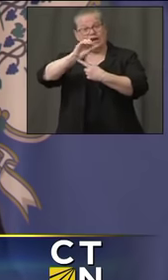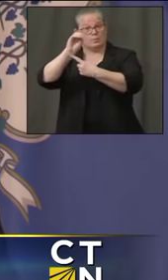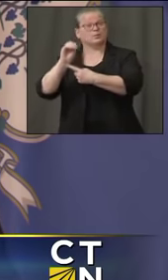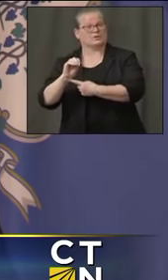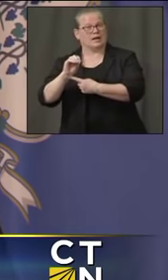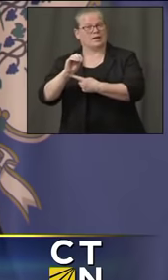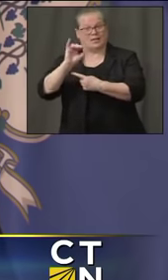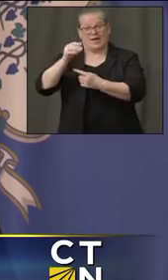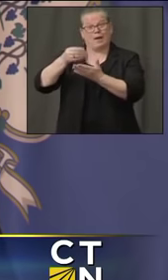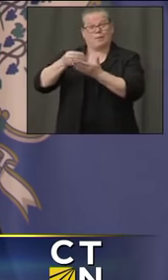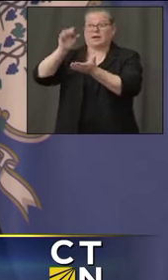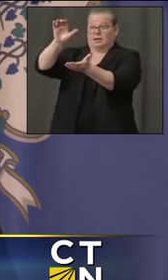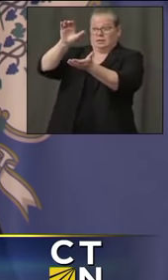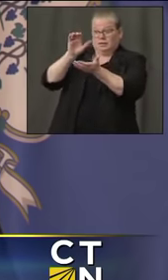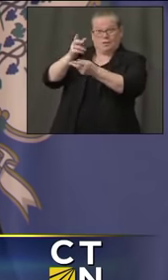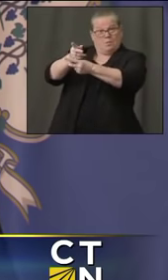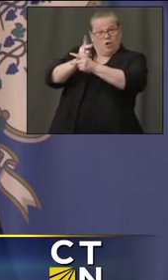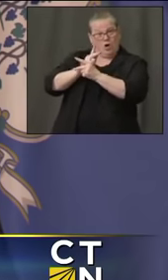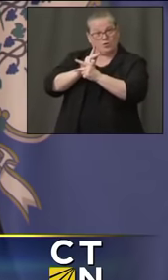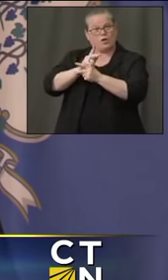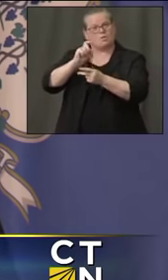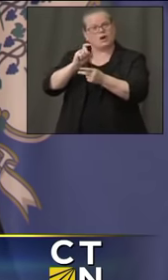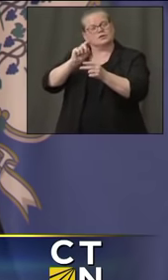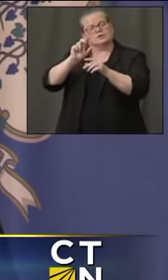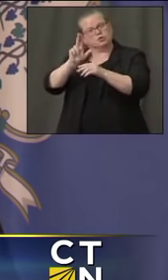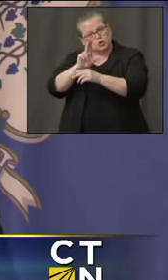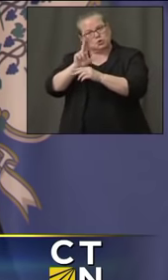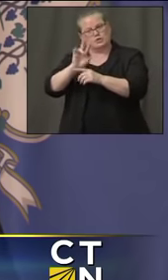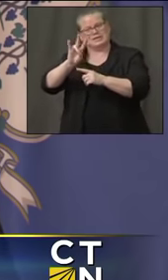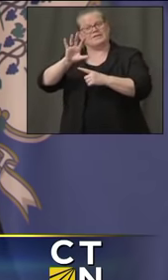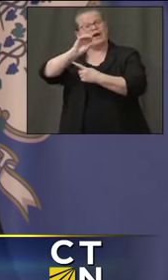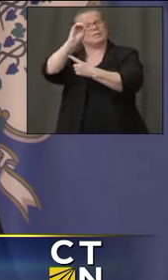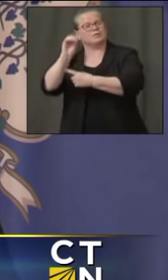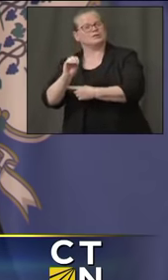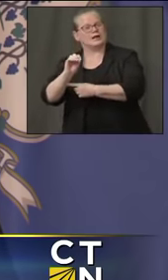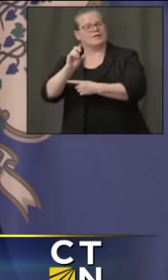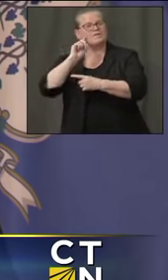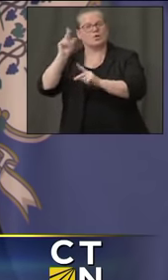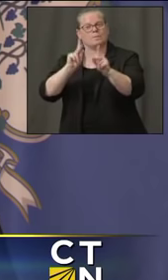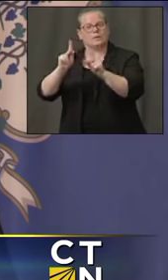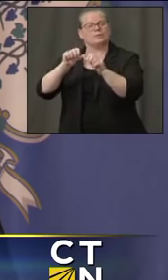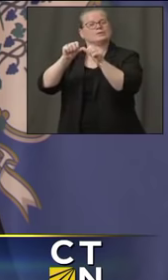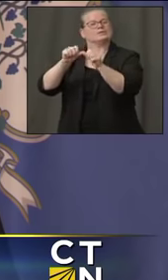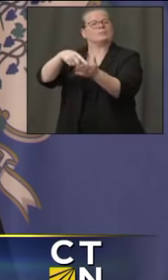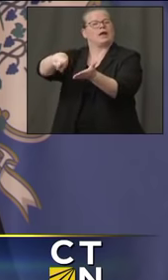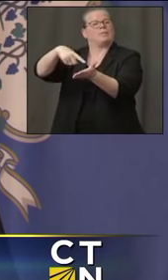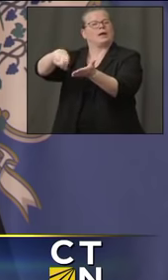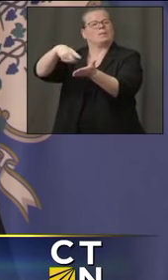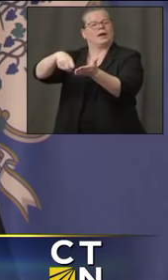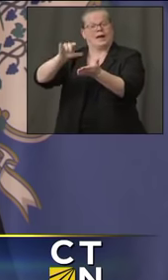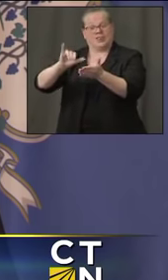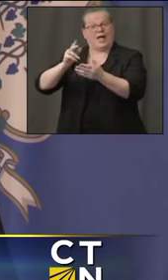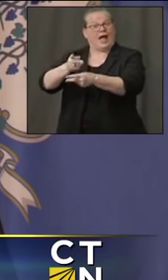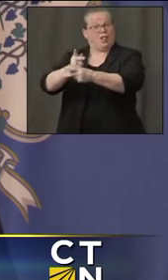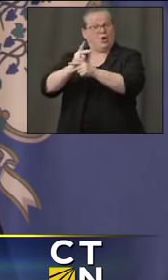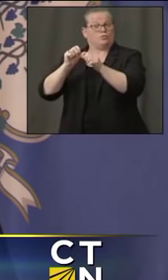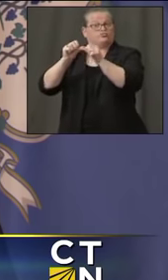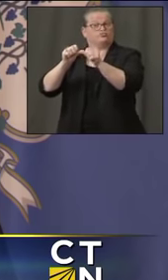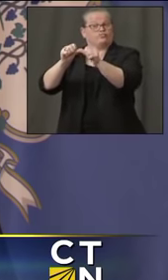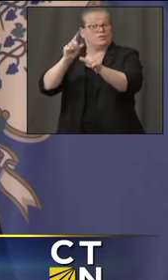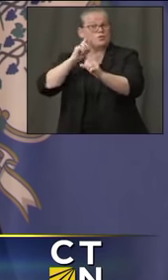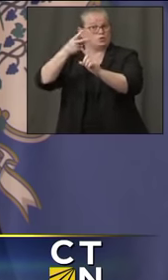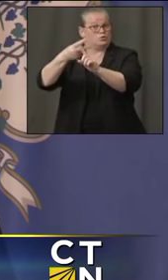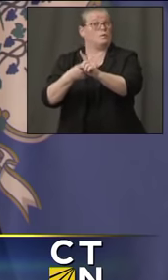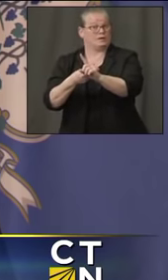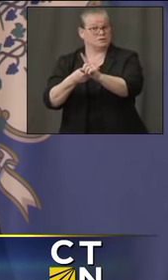keeping people on payroll. So, and that's a loan that goes for 2 months. So again, if a lot of those loans